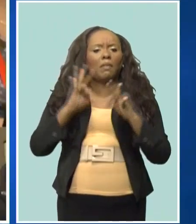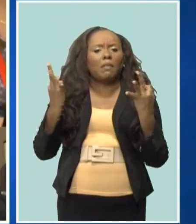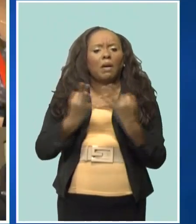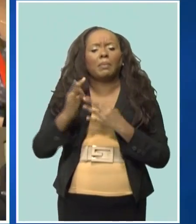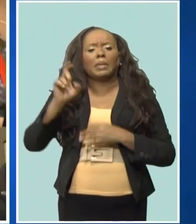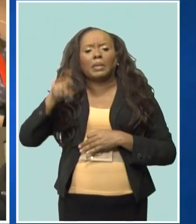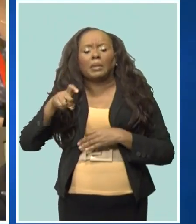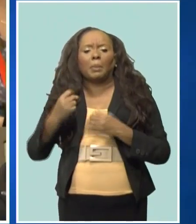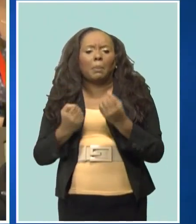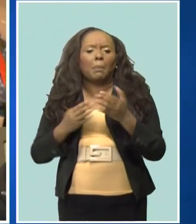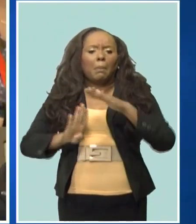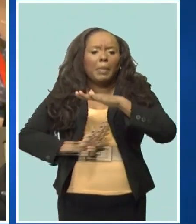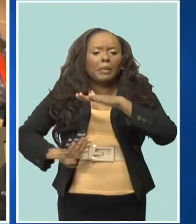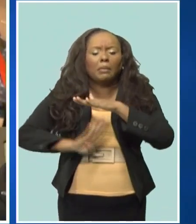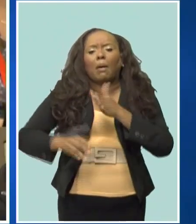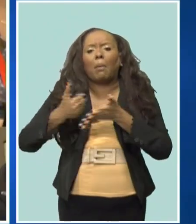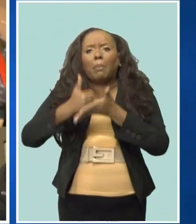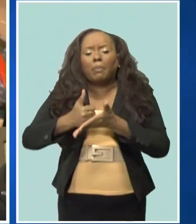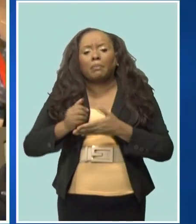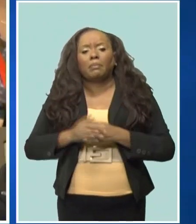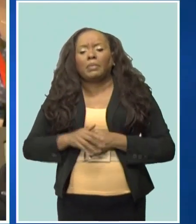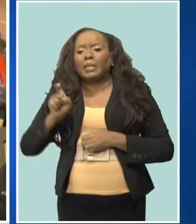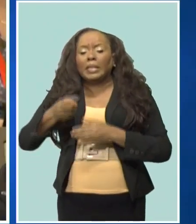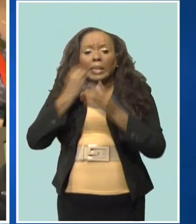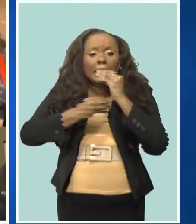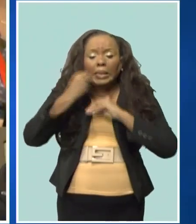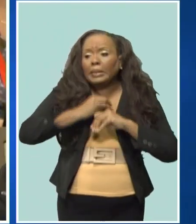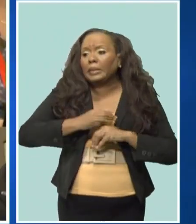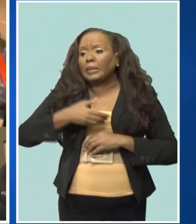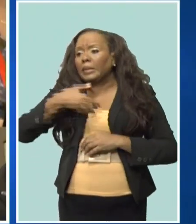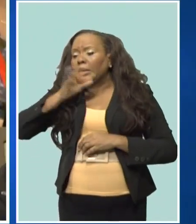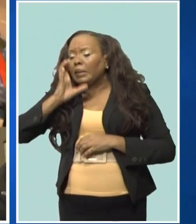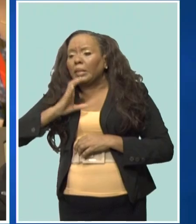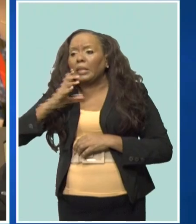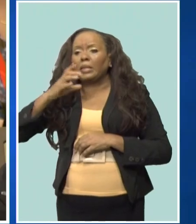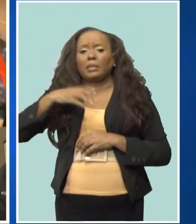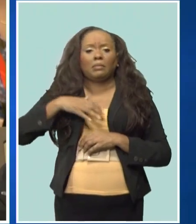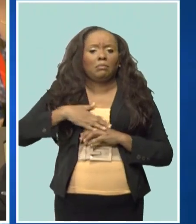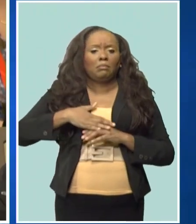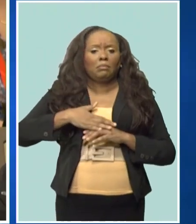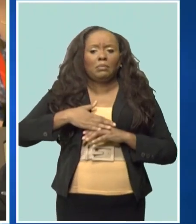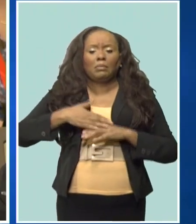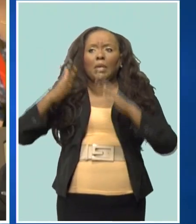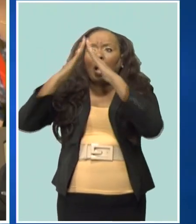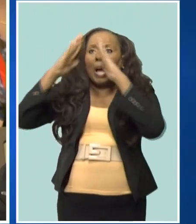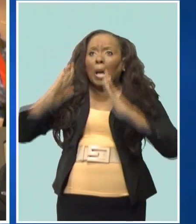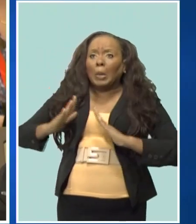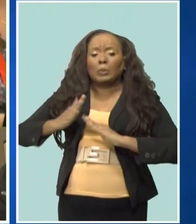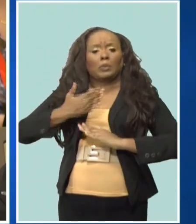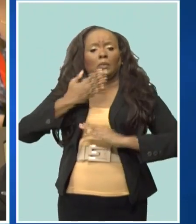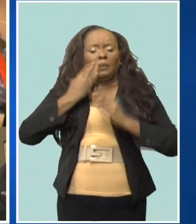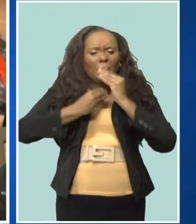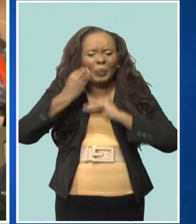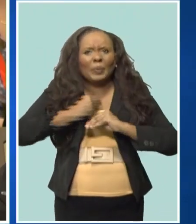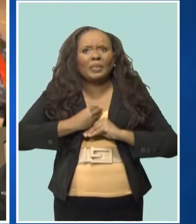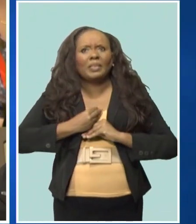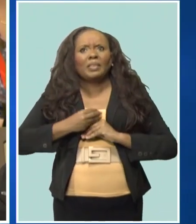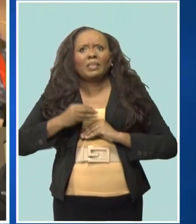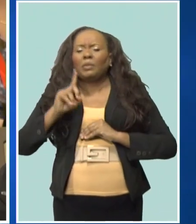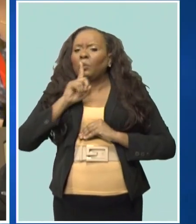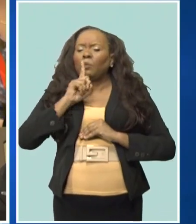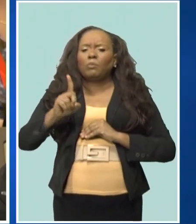to survive, to eat, to drink, to have shelter, food. Those needs were